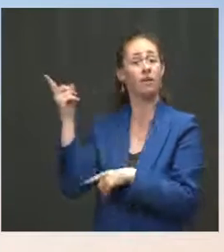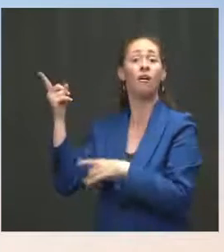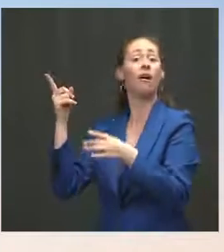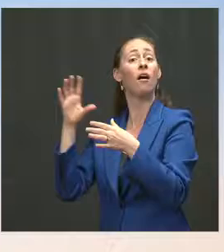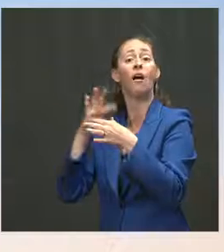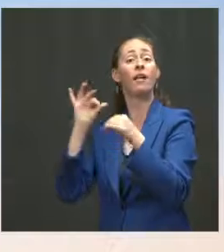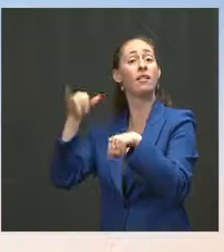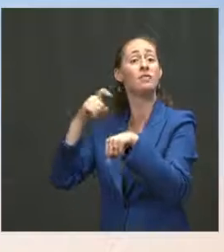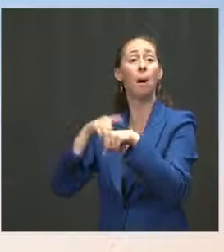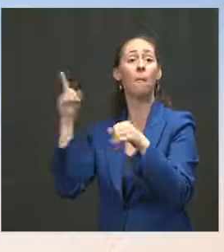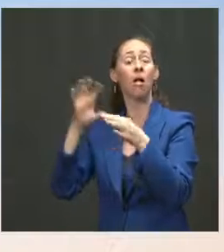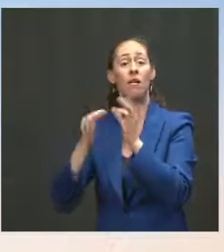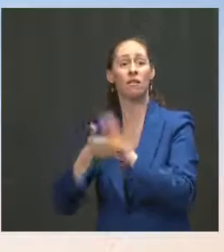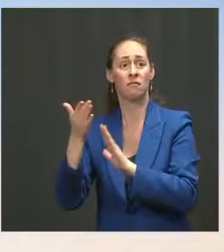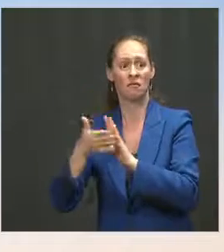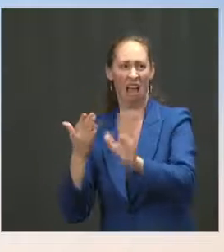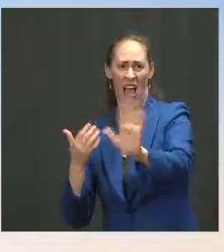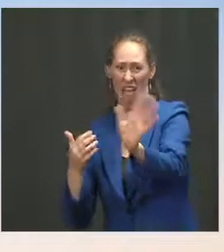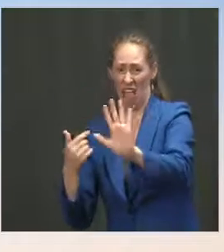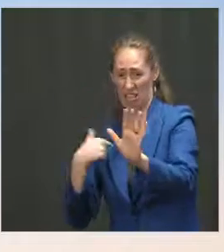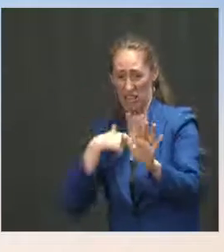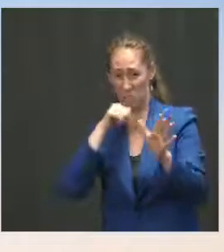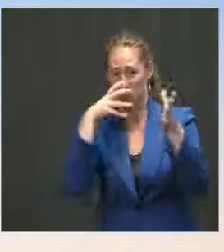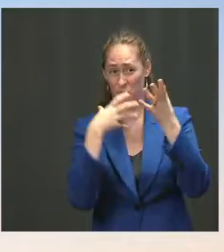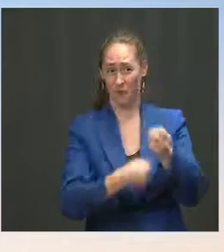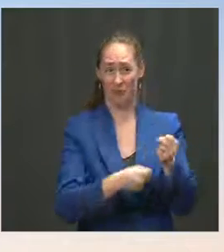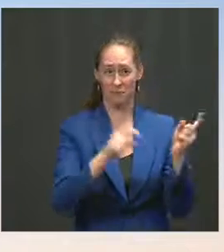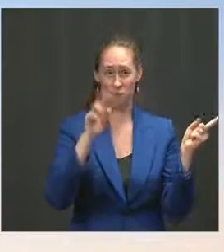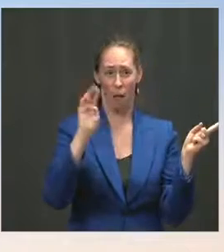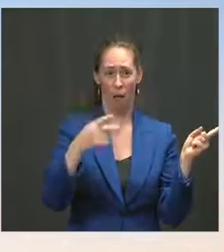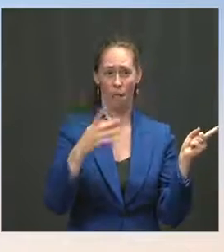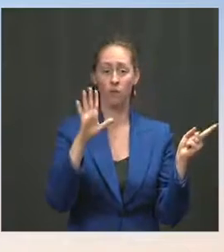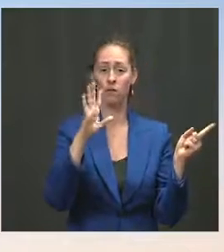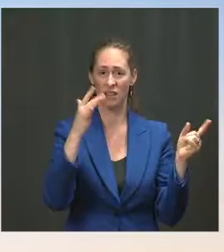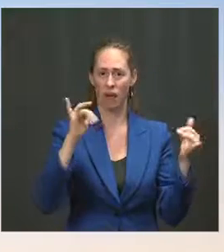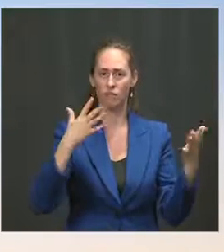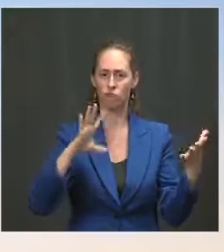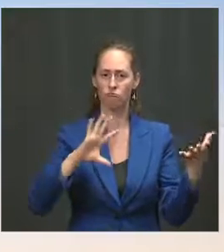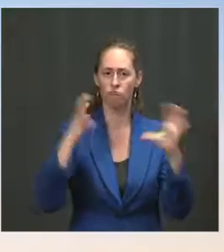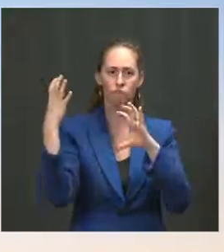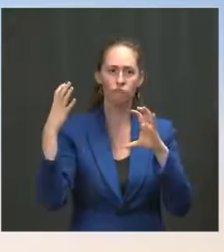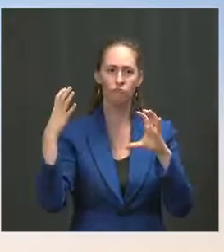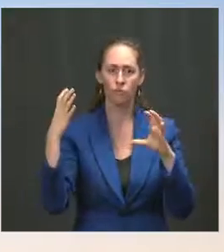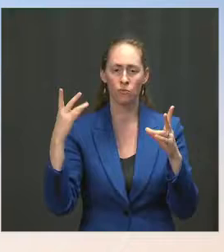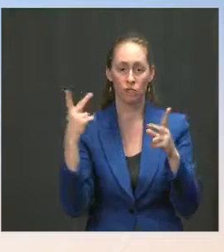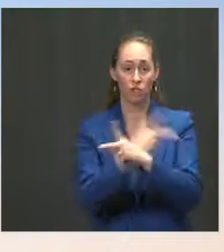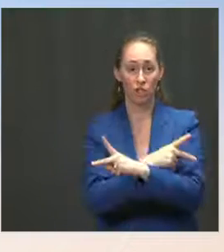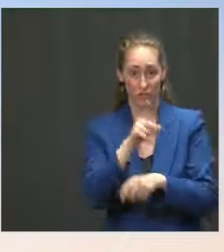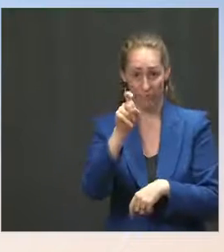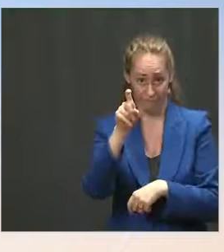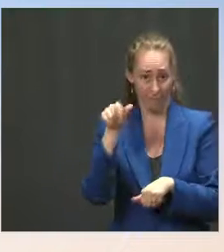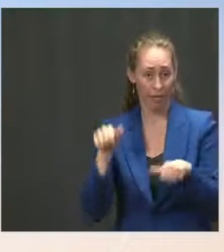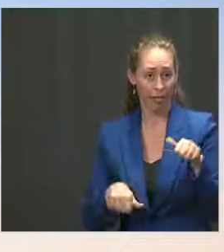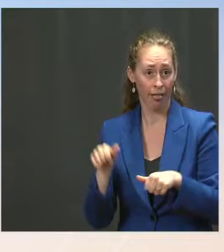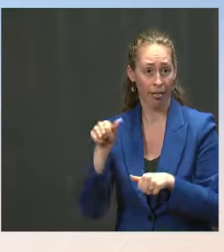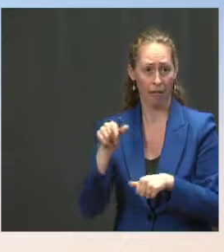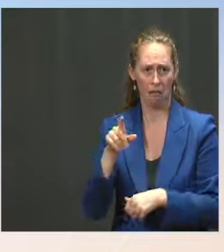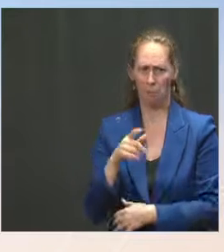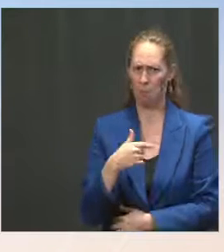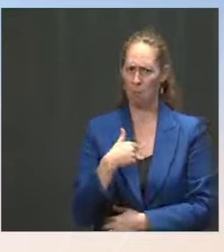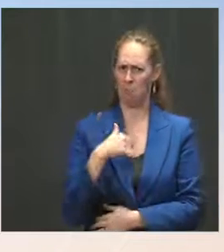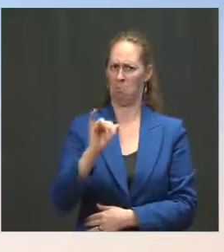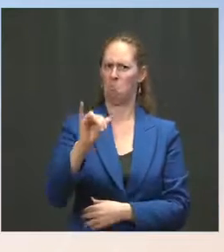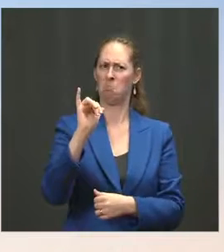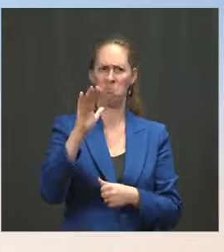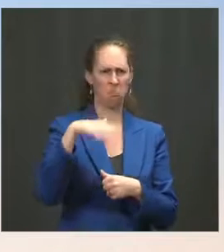saying don't trust Donald Trump, did that create any kind of vaccine hesitancy? Not that we've seen in the data. I would note that at the